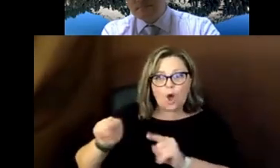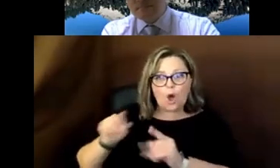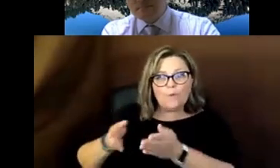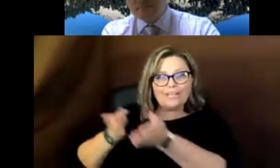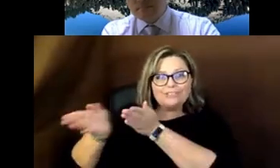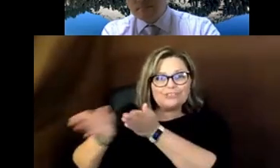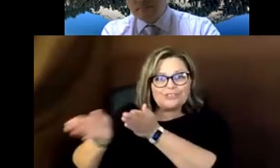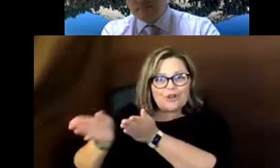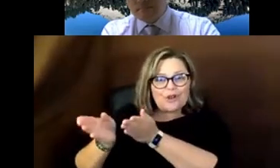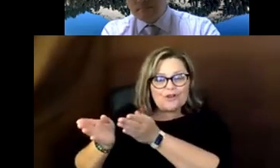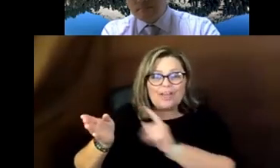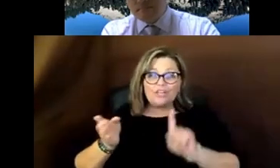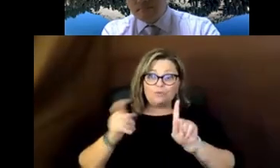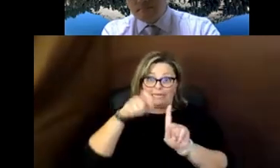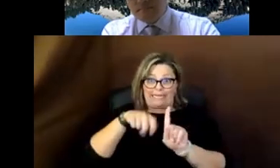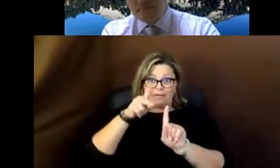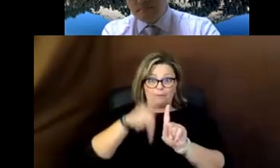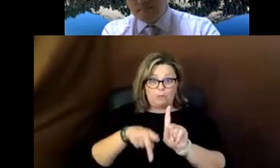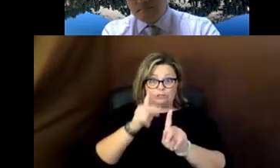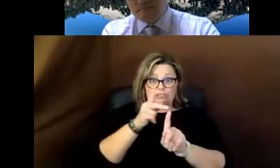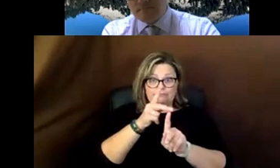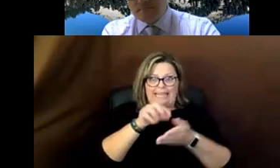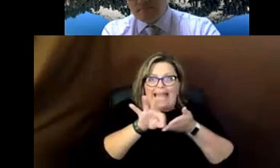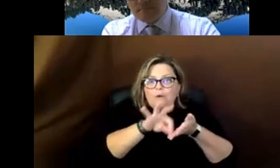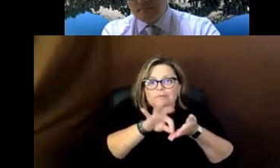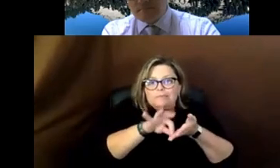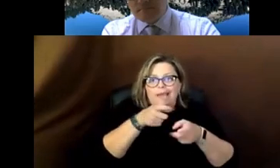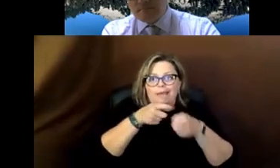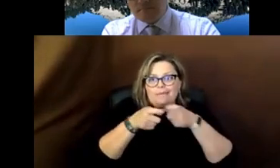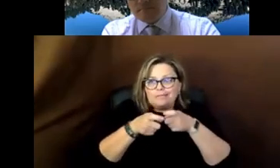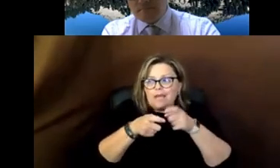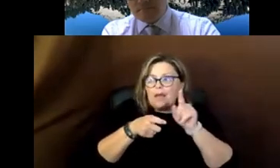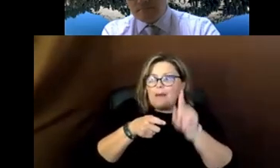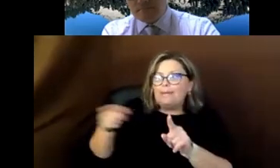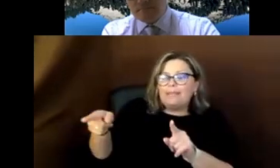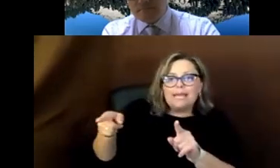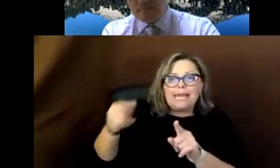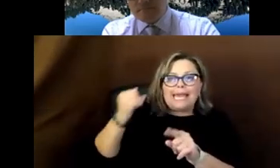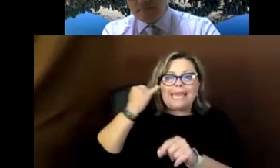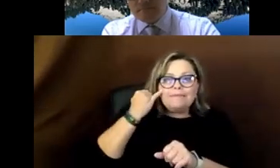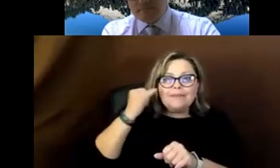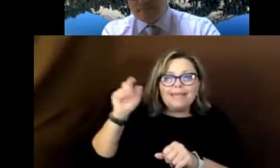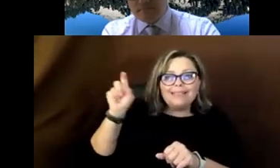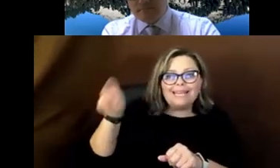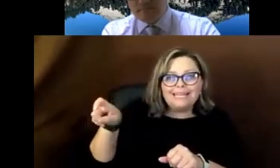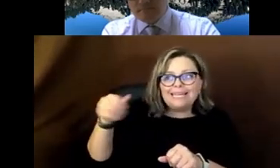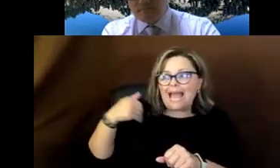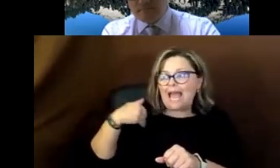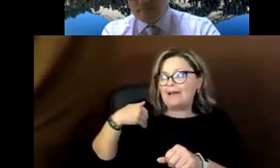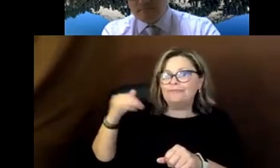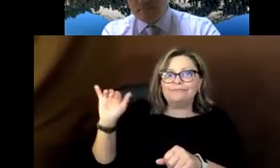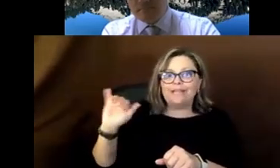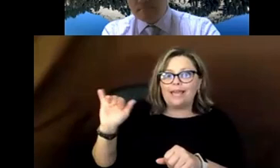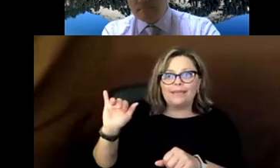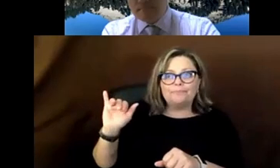how do I find somebody to fix or replace my doorknob? Or maybe I've got a roof leak and so forth. You want